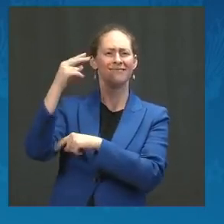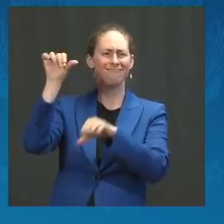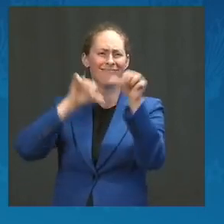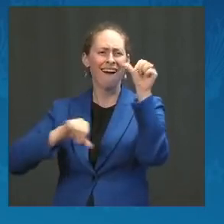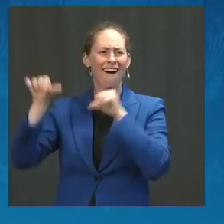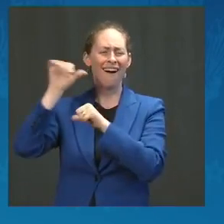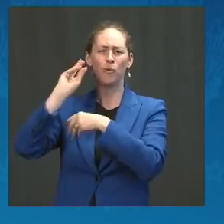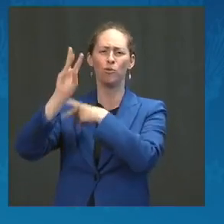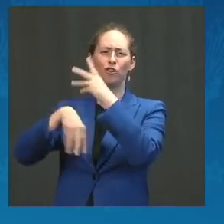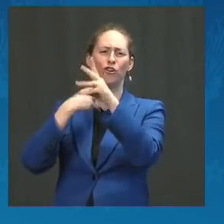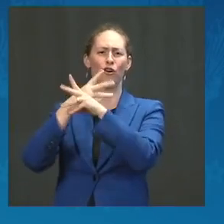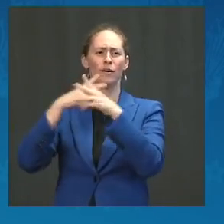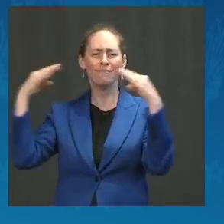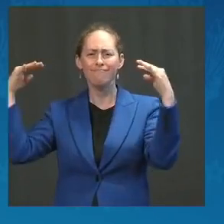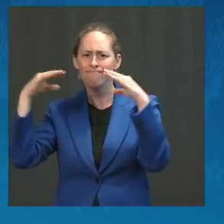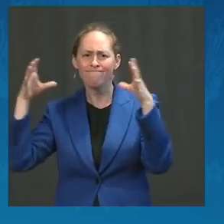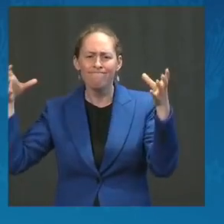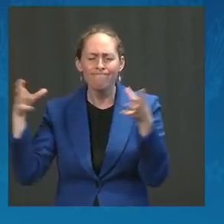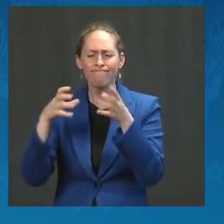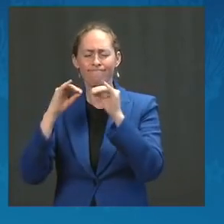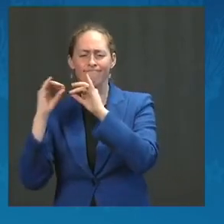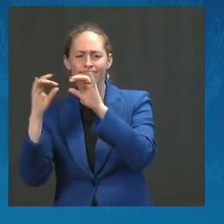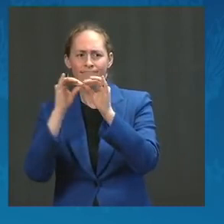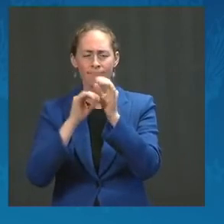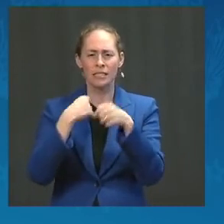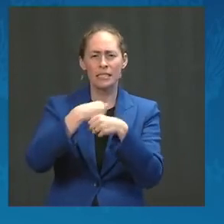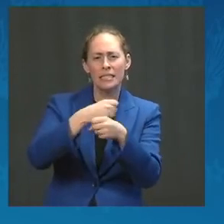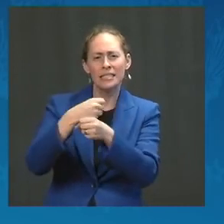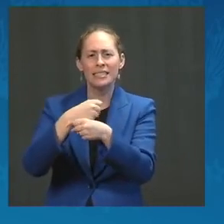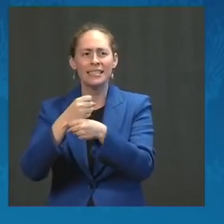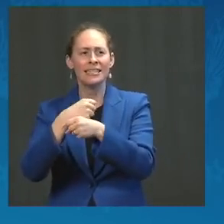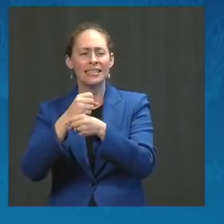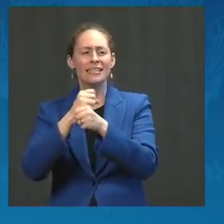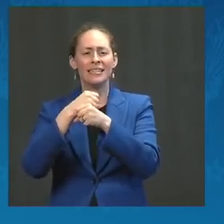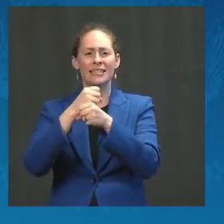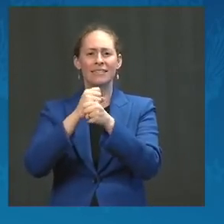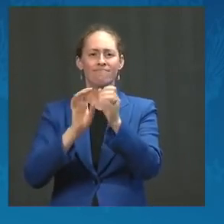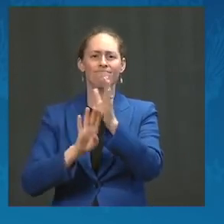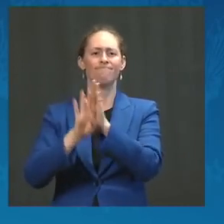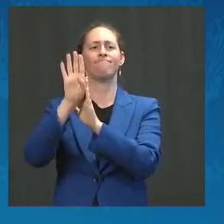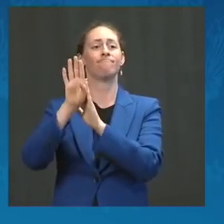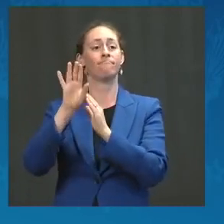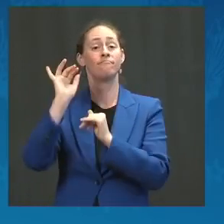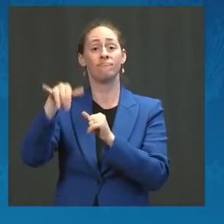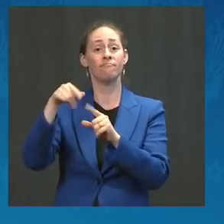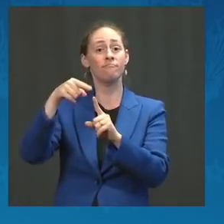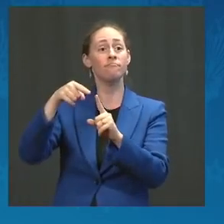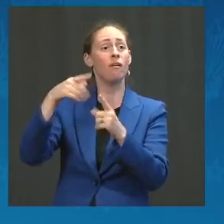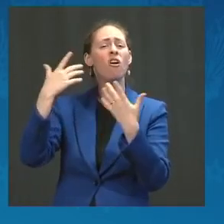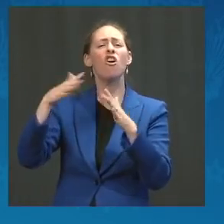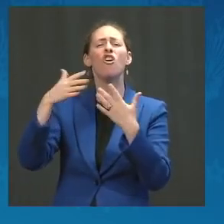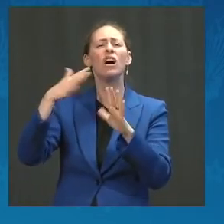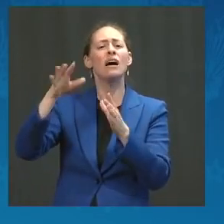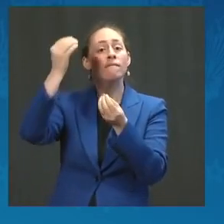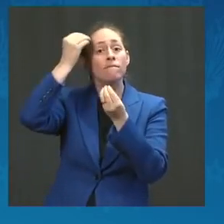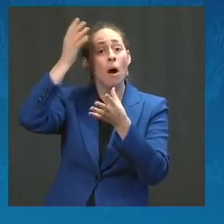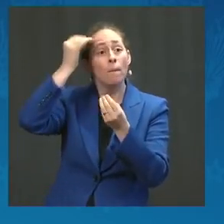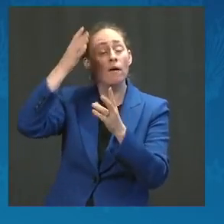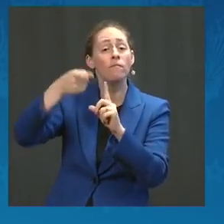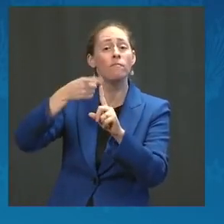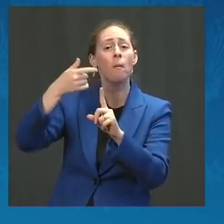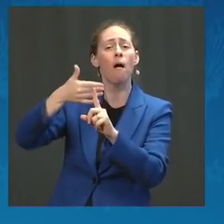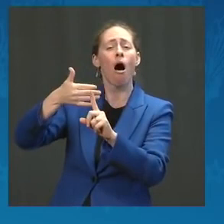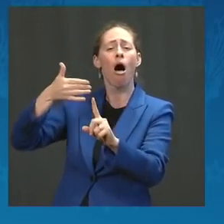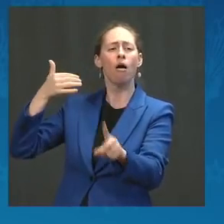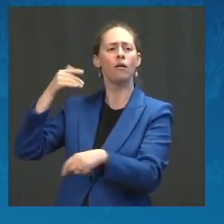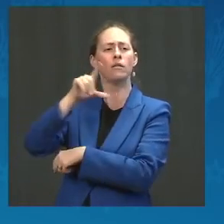got to work applying decades of research. Decades of research. I'm going to repeat that. Decades that had